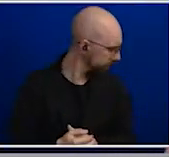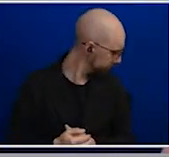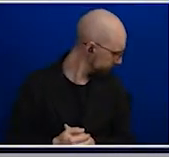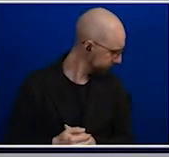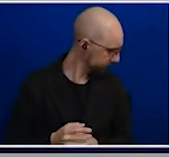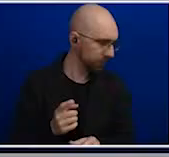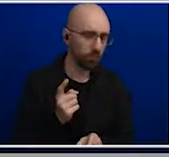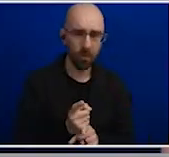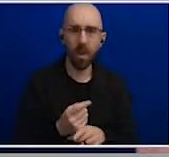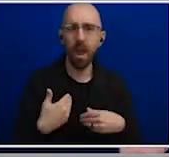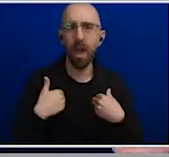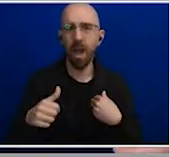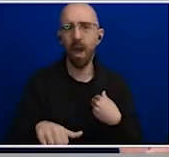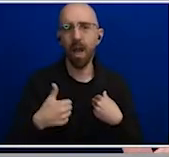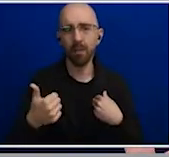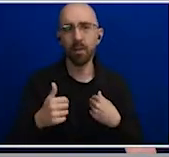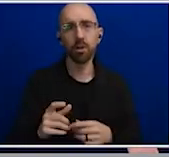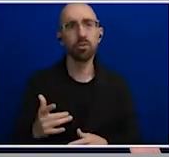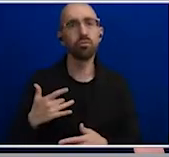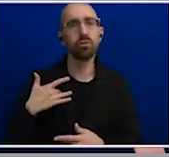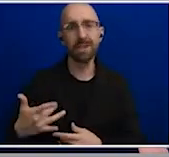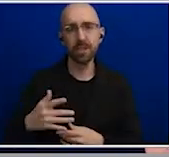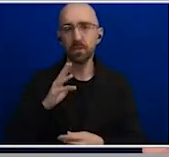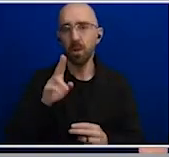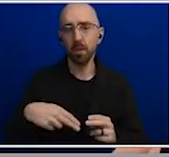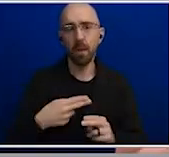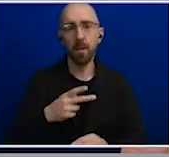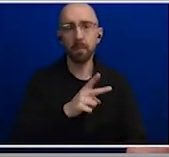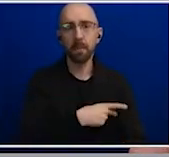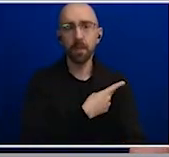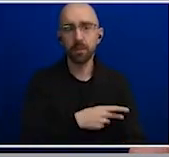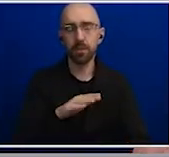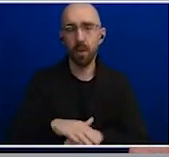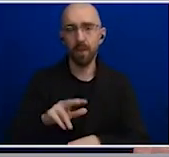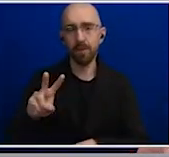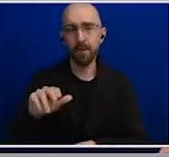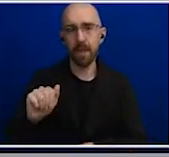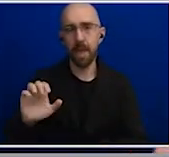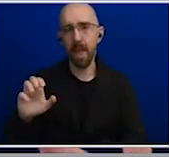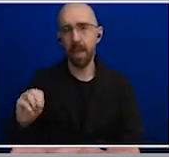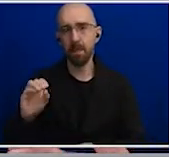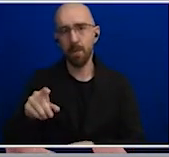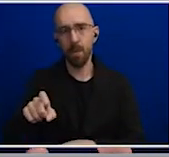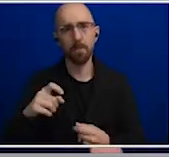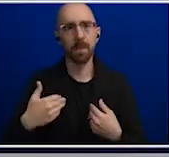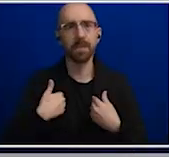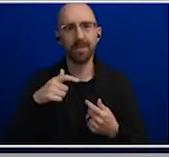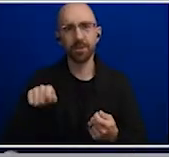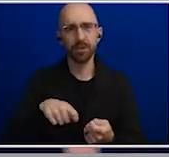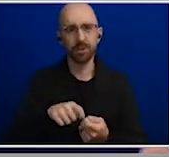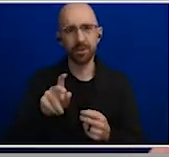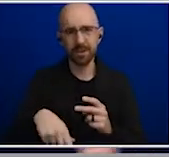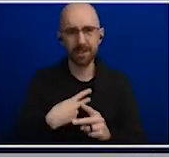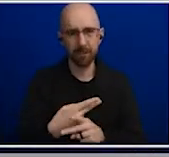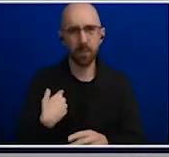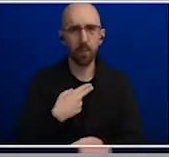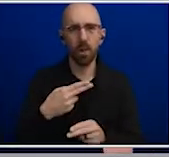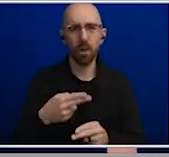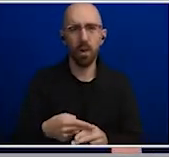So traditionally, when we talk about patients walking on VA ECMO, they have to have a certain type of what we call configuration. So